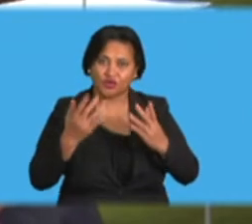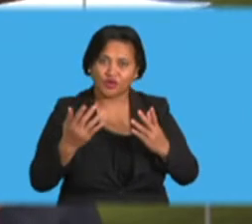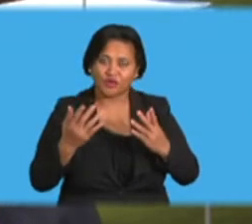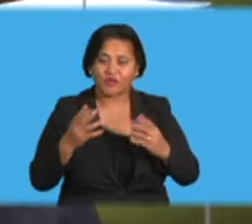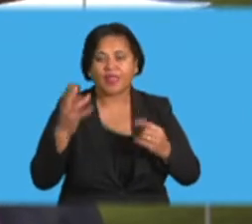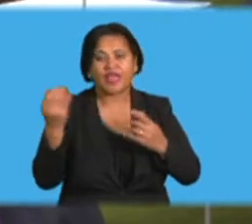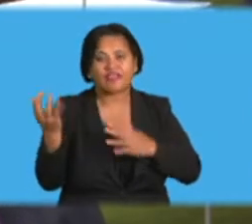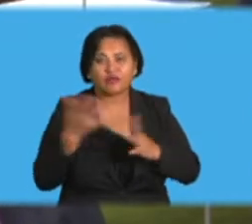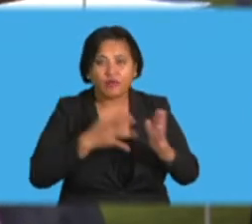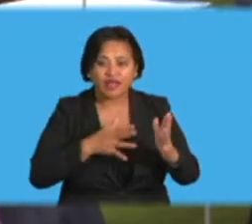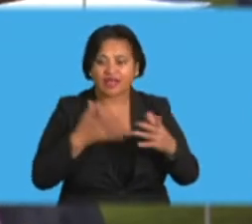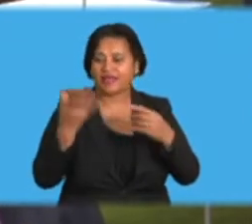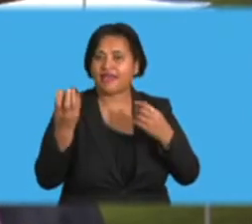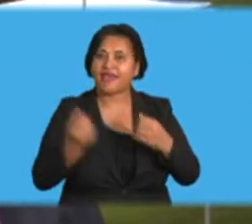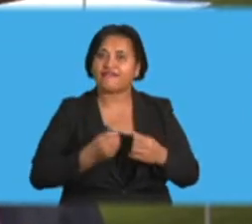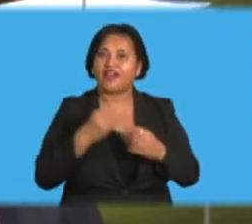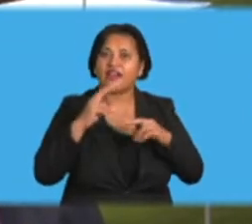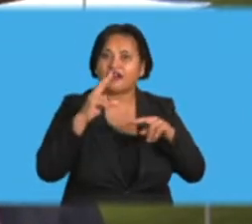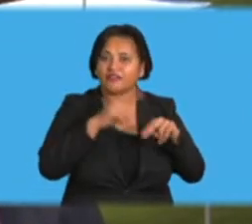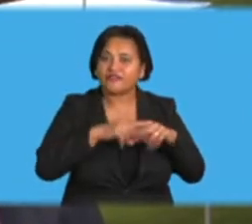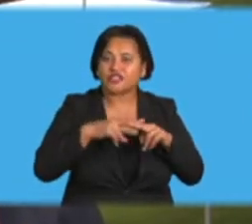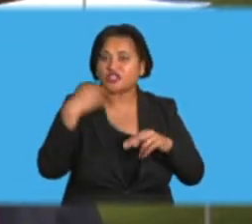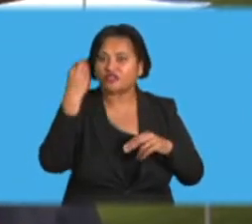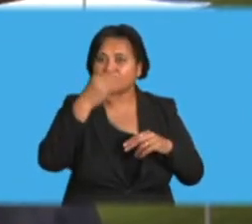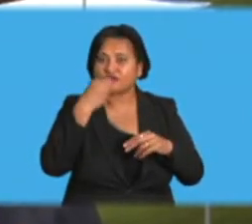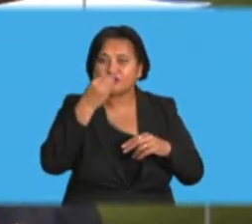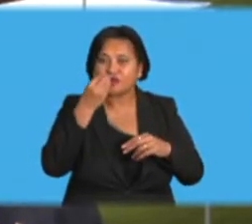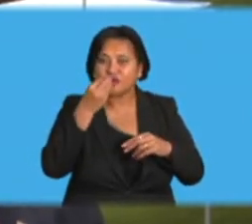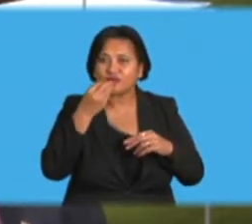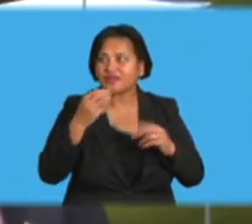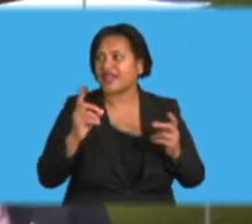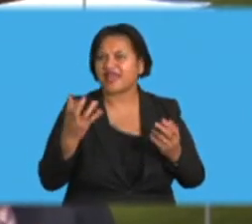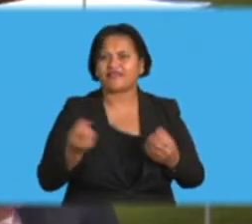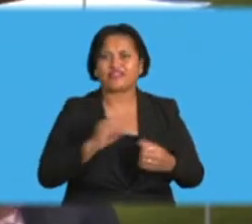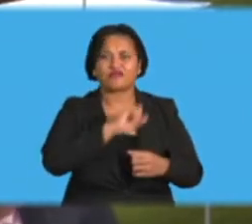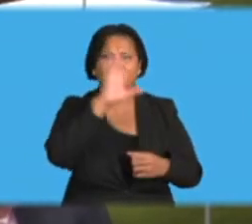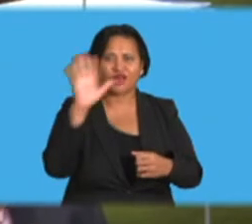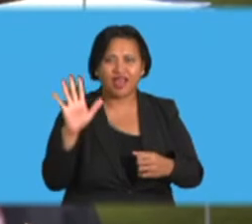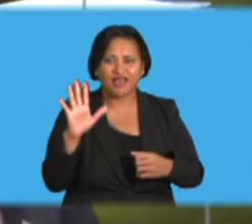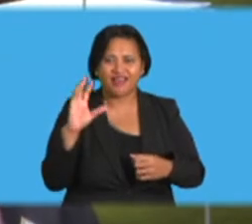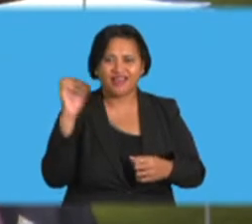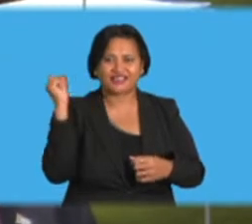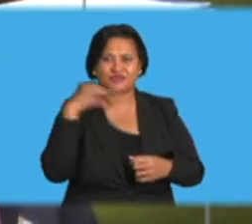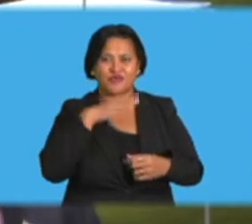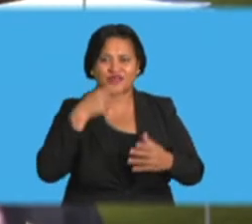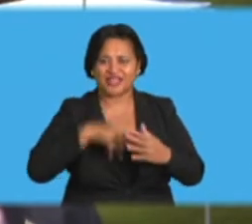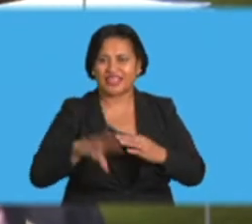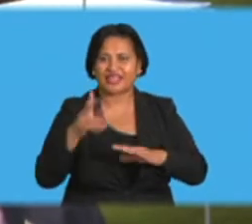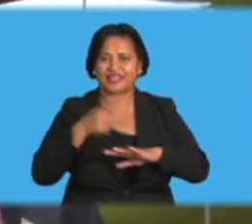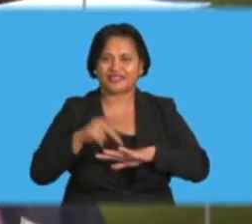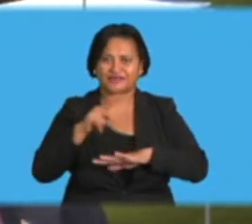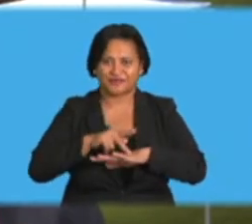we had Fijian foods and the Bulla spirit in Manila. The participants expressed overwhelming support and